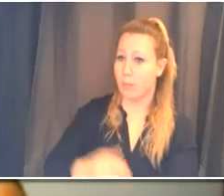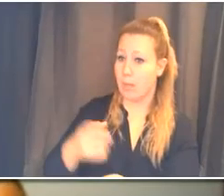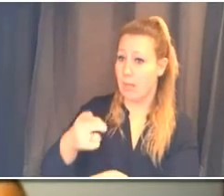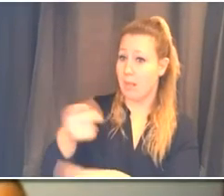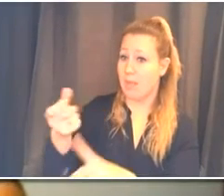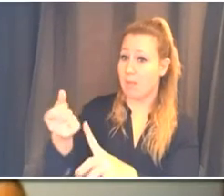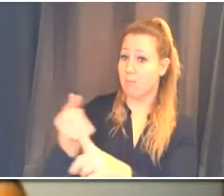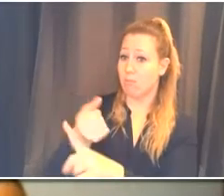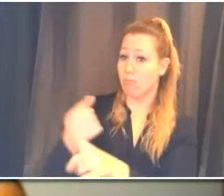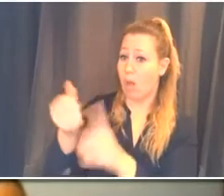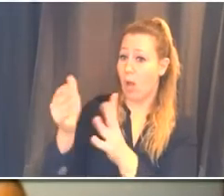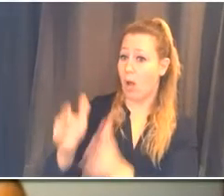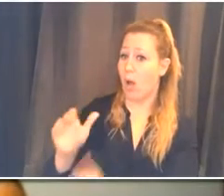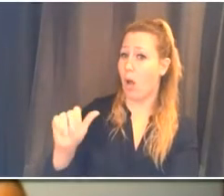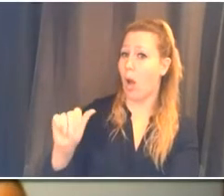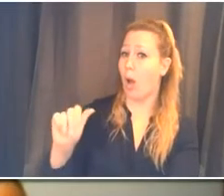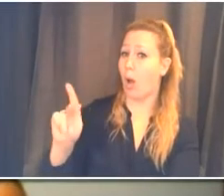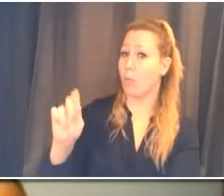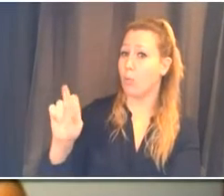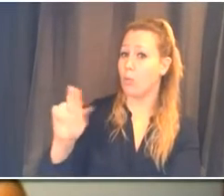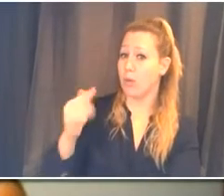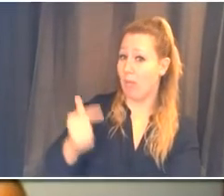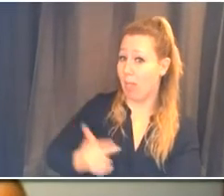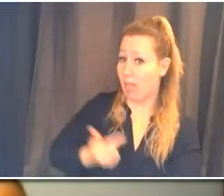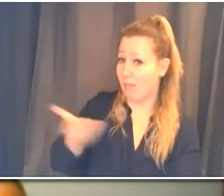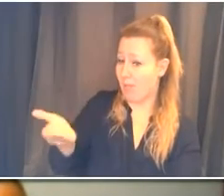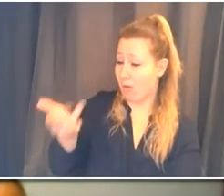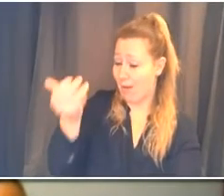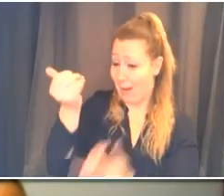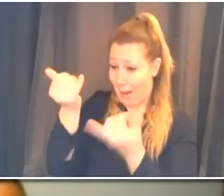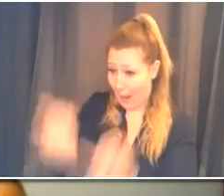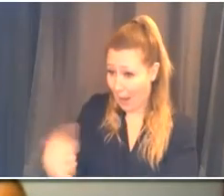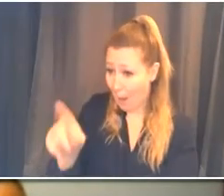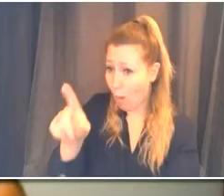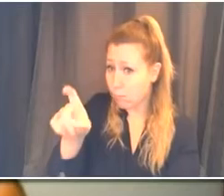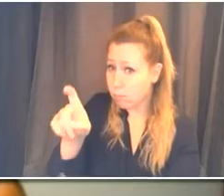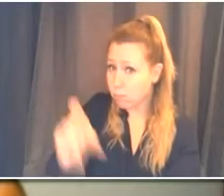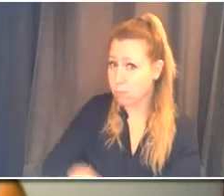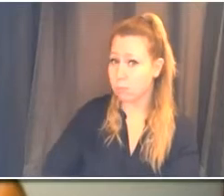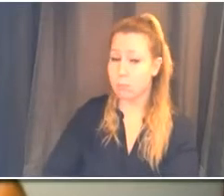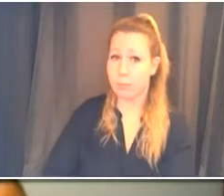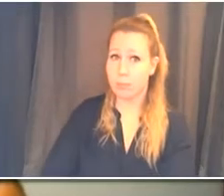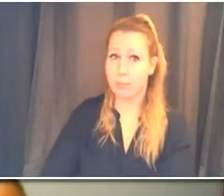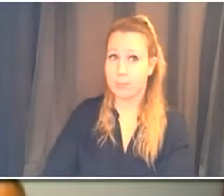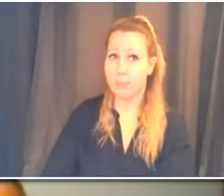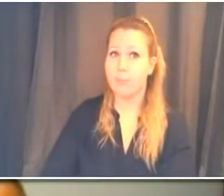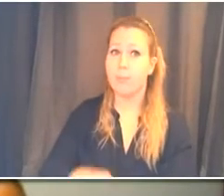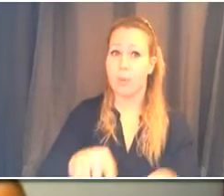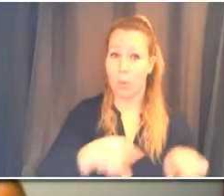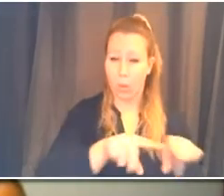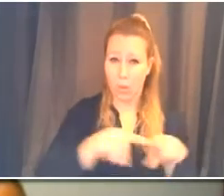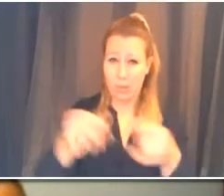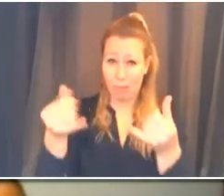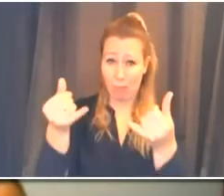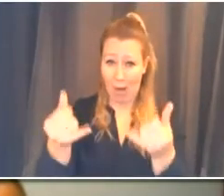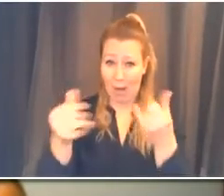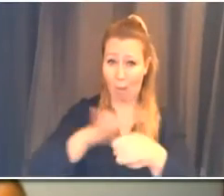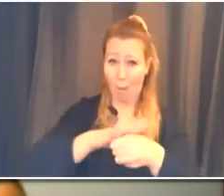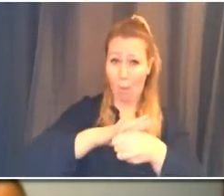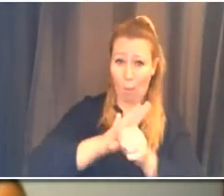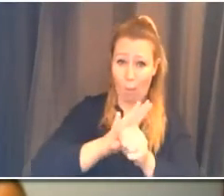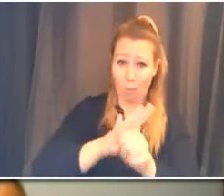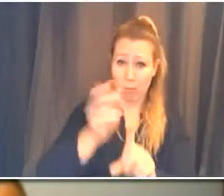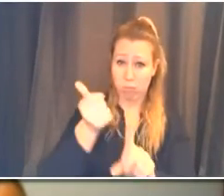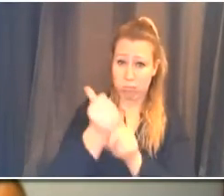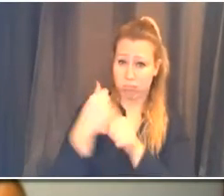pharmacies the the parks they are social distancing out in the street so they are getting that breath of fresh air the first